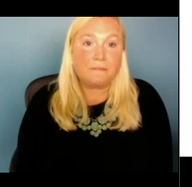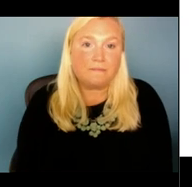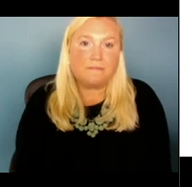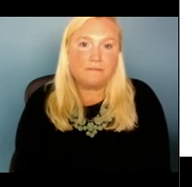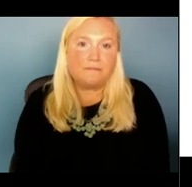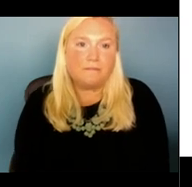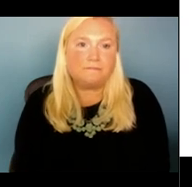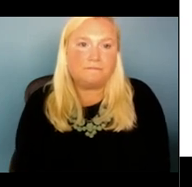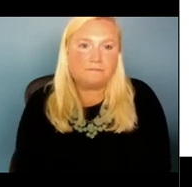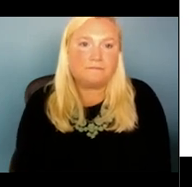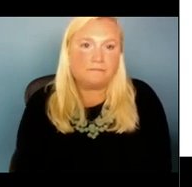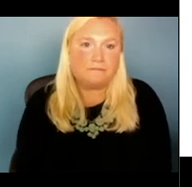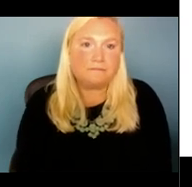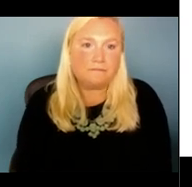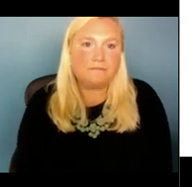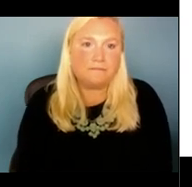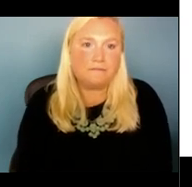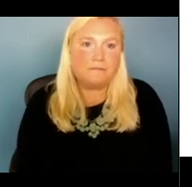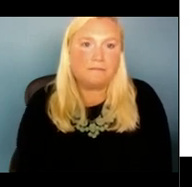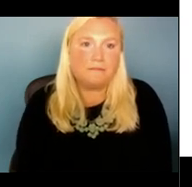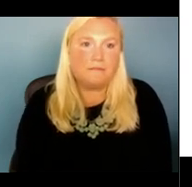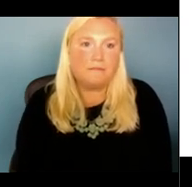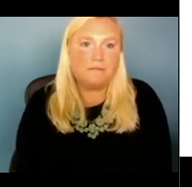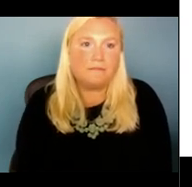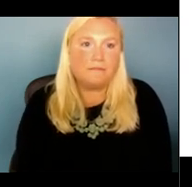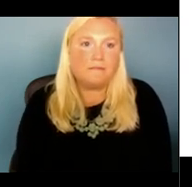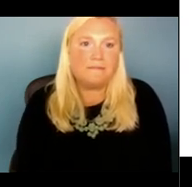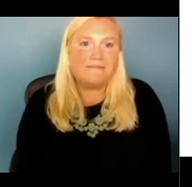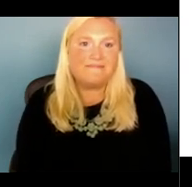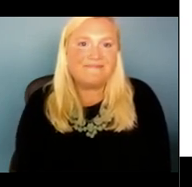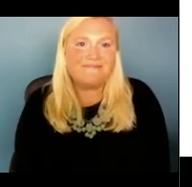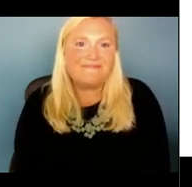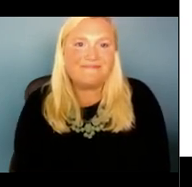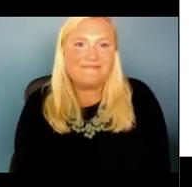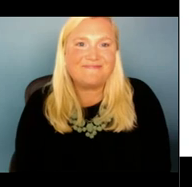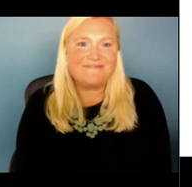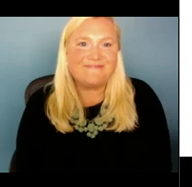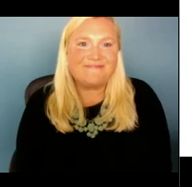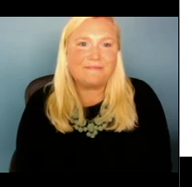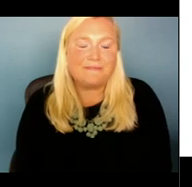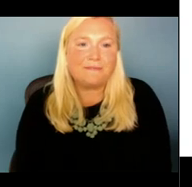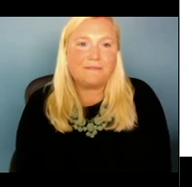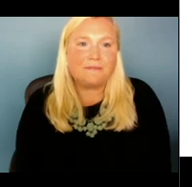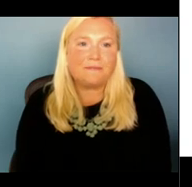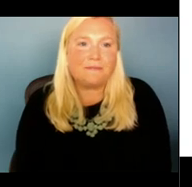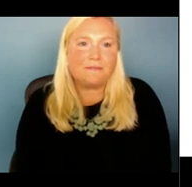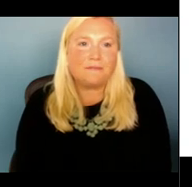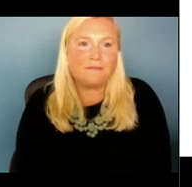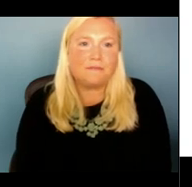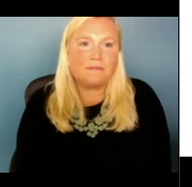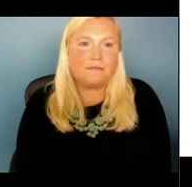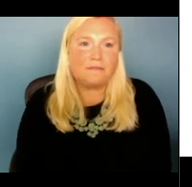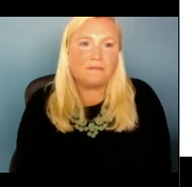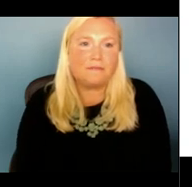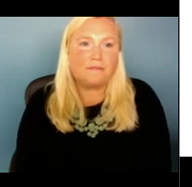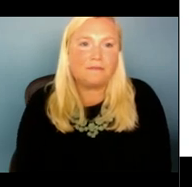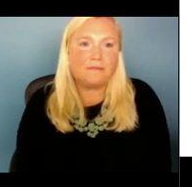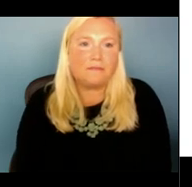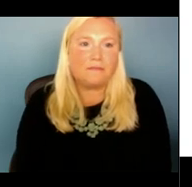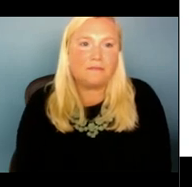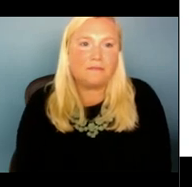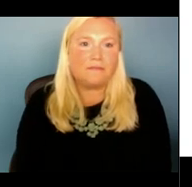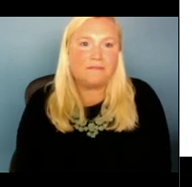okay. Absolutely. Actually, would you speak to, we have people who are listening in who aren't